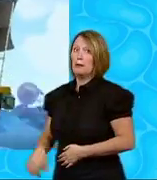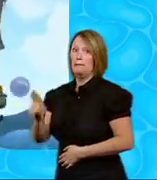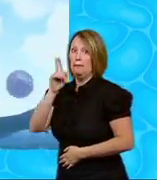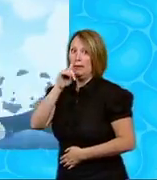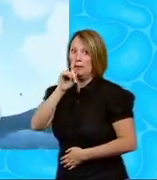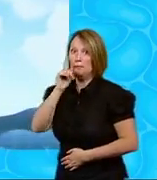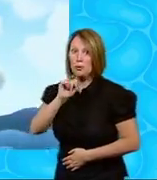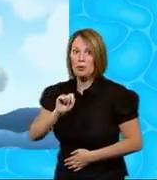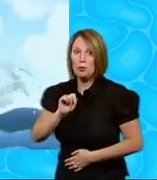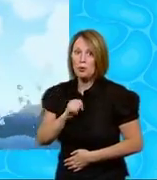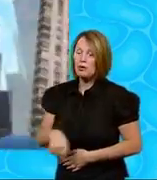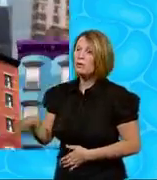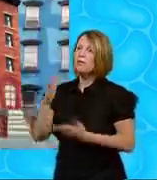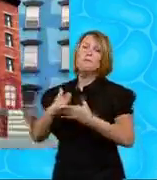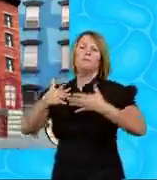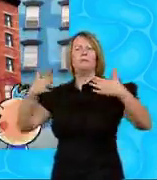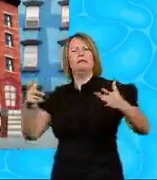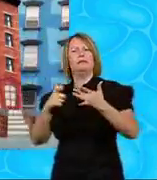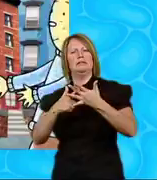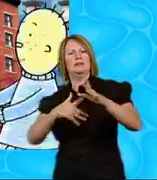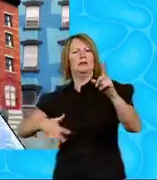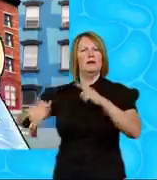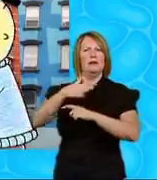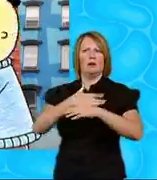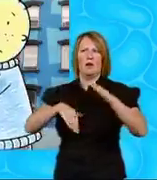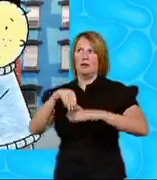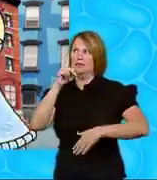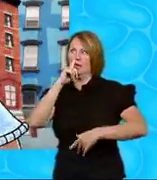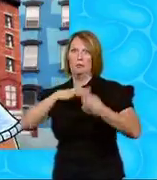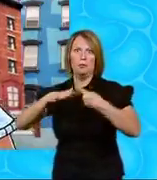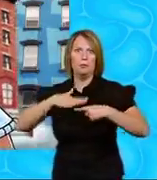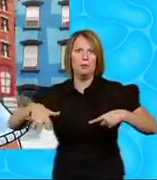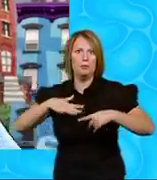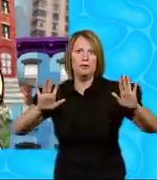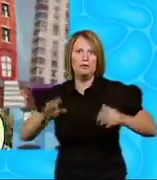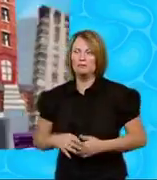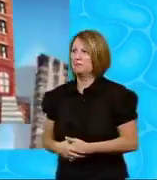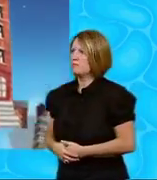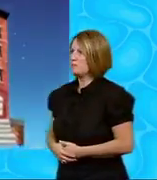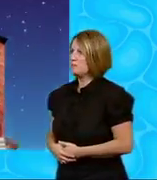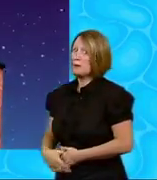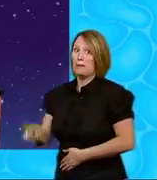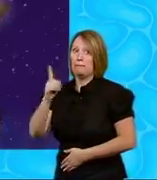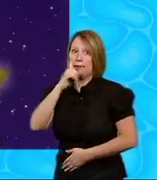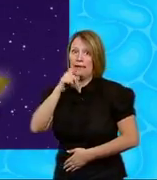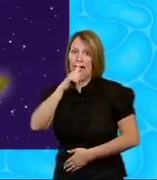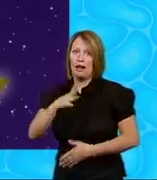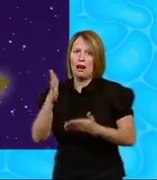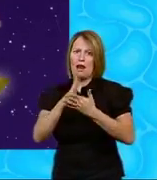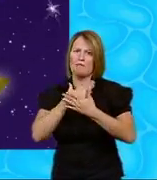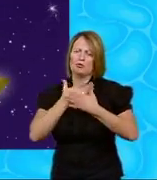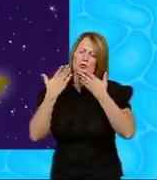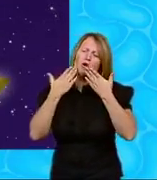Pinky Dinky Doo, in the great big city with all the dinky doos, Pinky makes up stories with fancy words